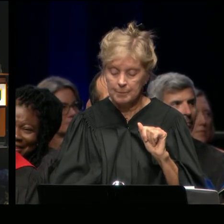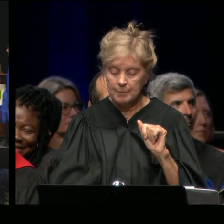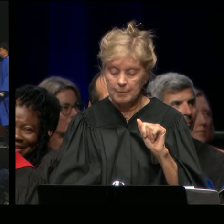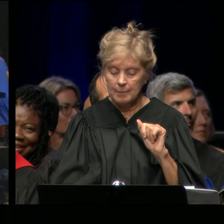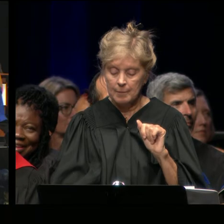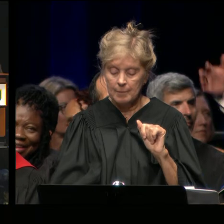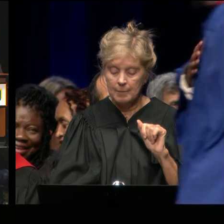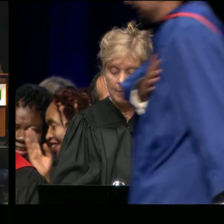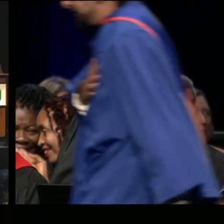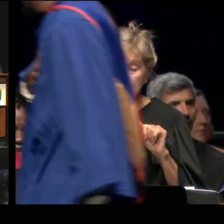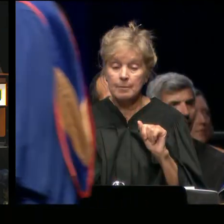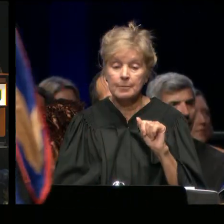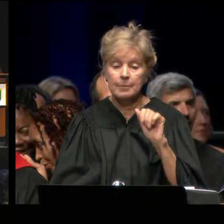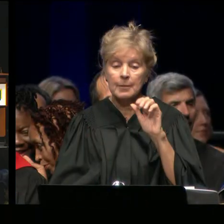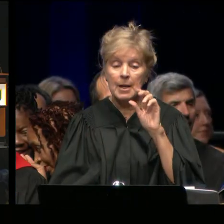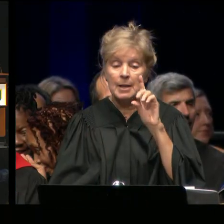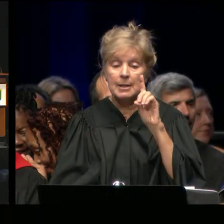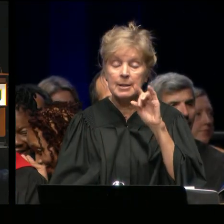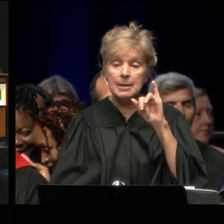Dilraj Manhas.